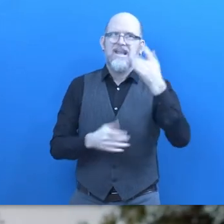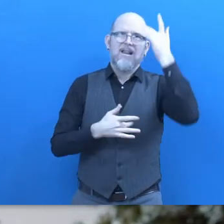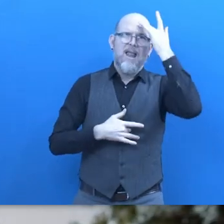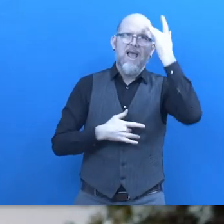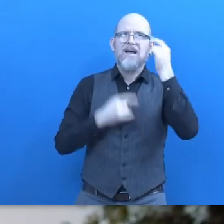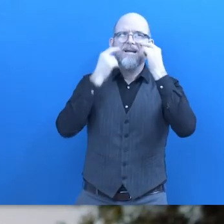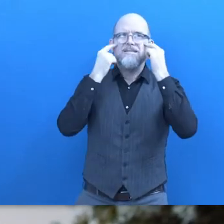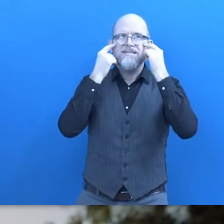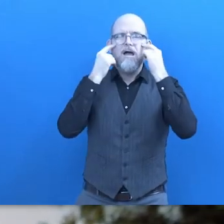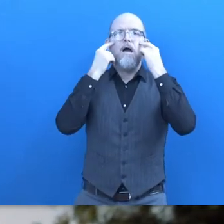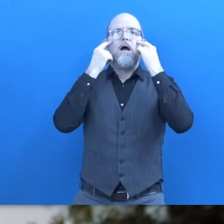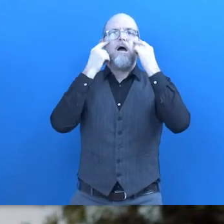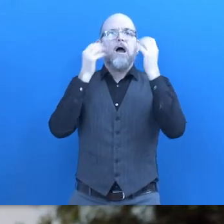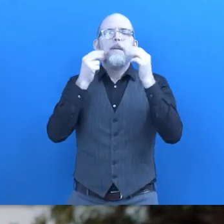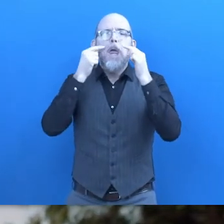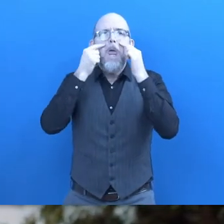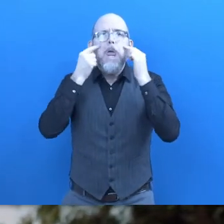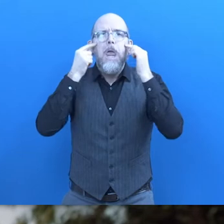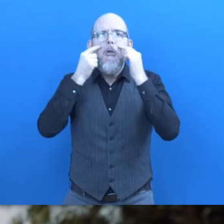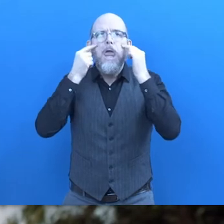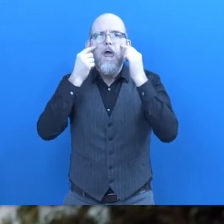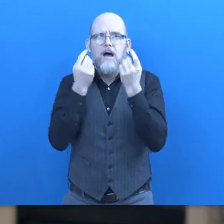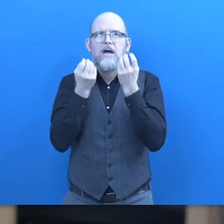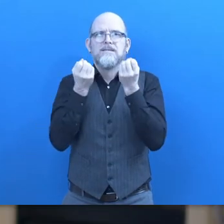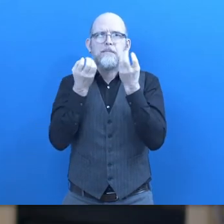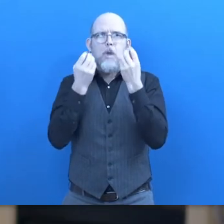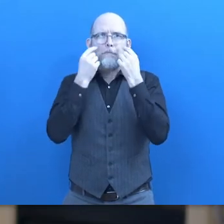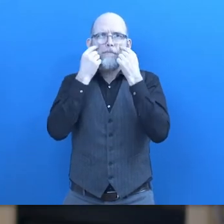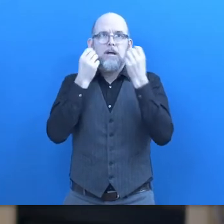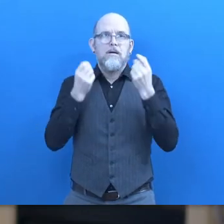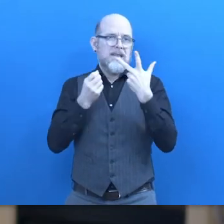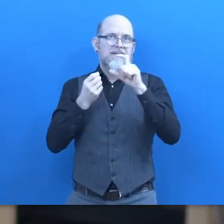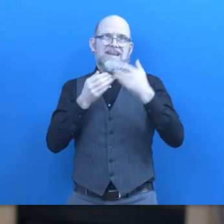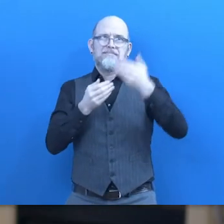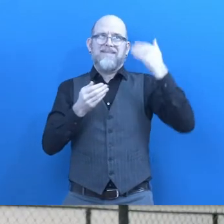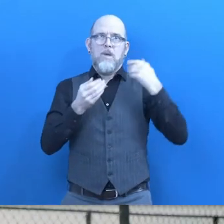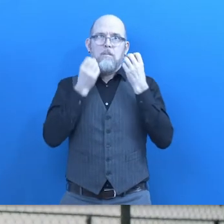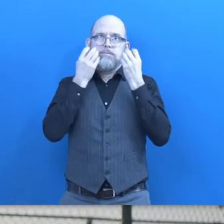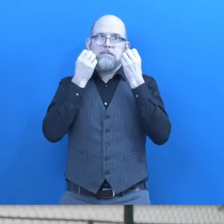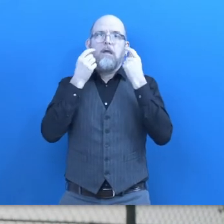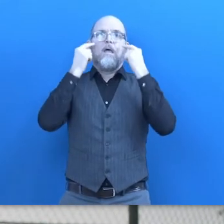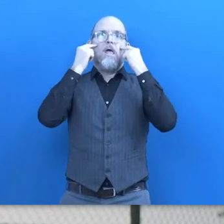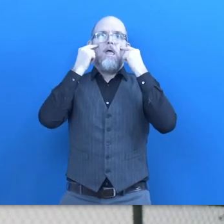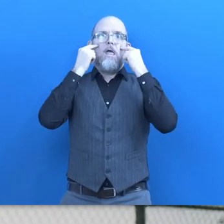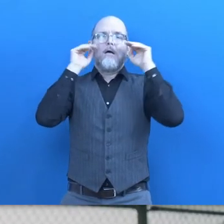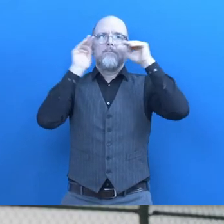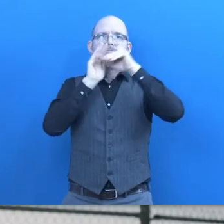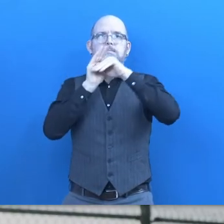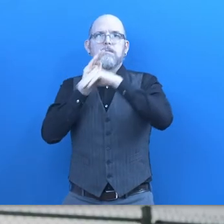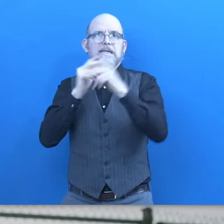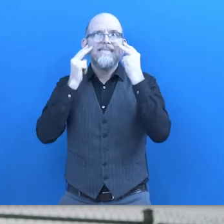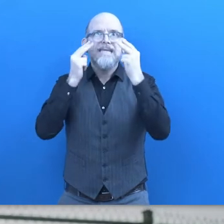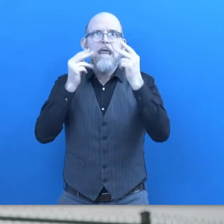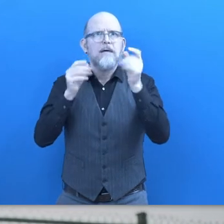triggered the onset of the disease about three weeks prior and that was the beginning of the loss of my vision one of the things I loved was was